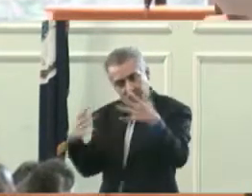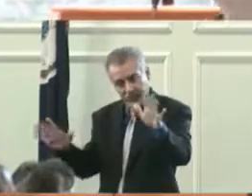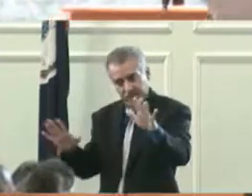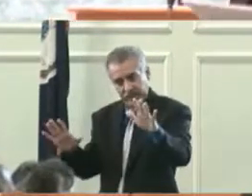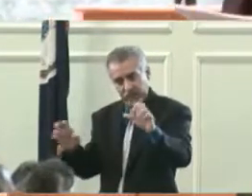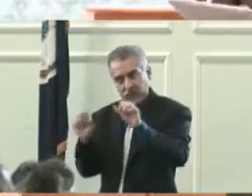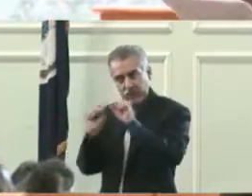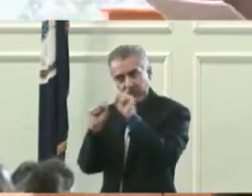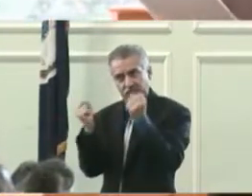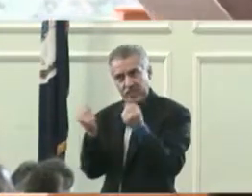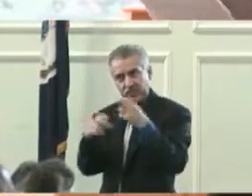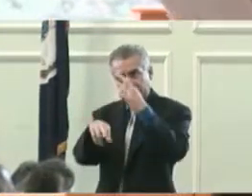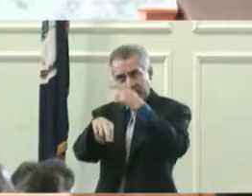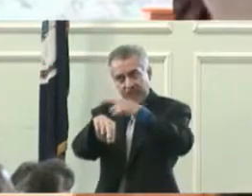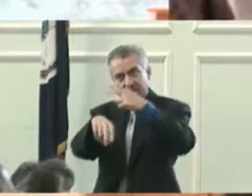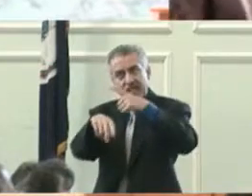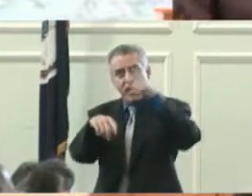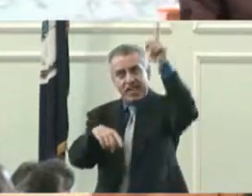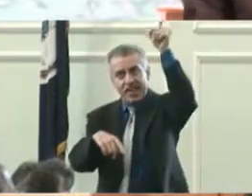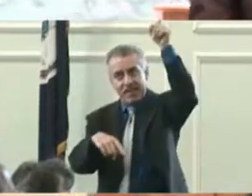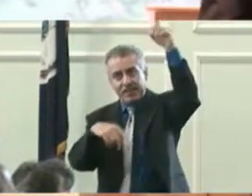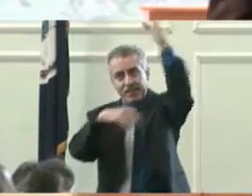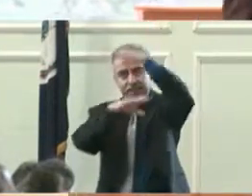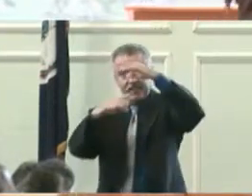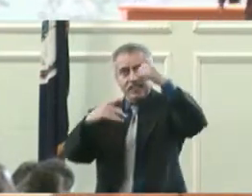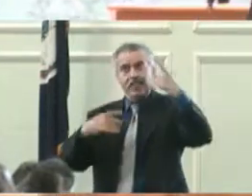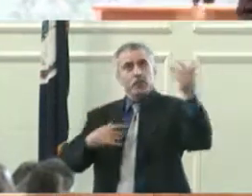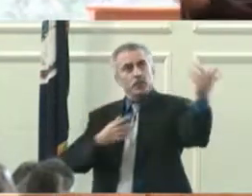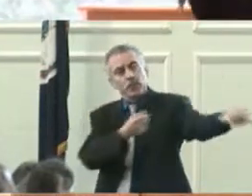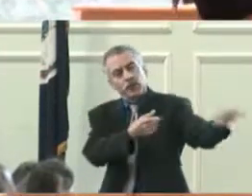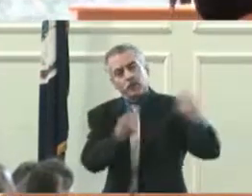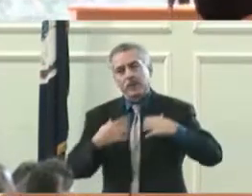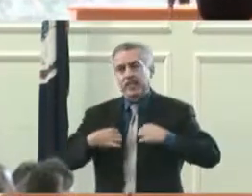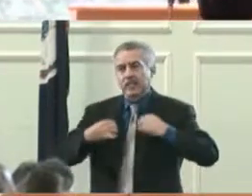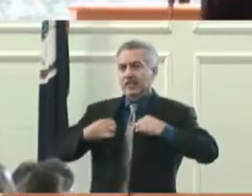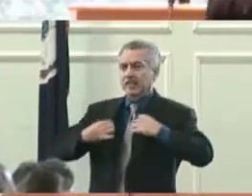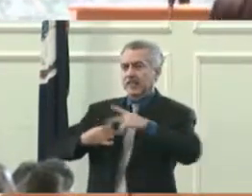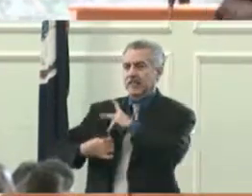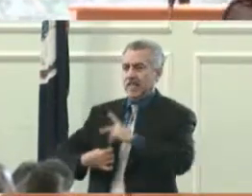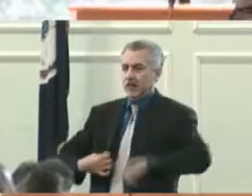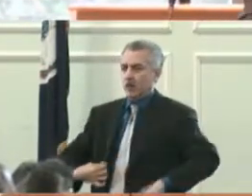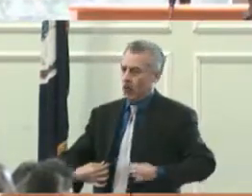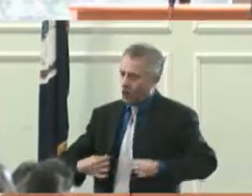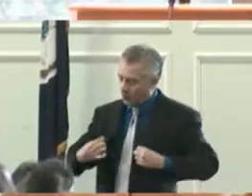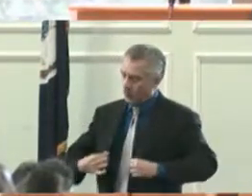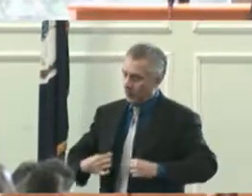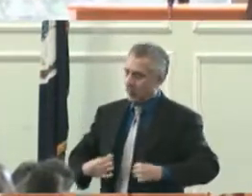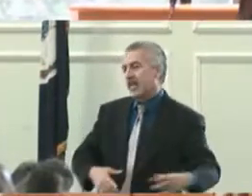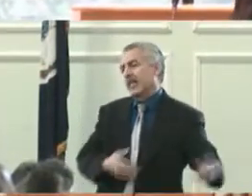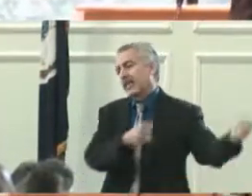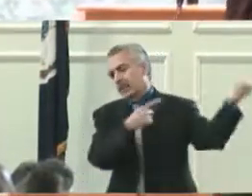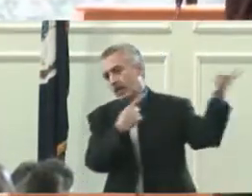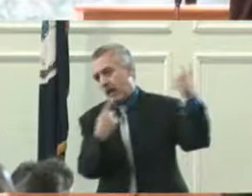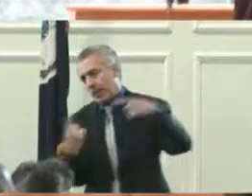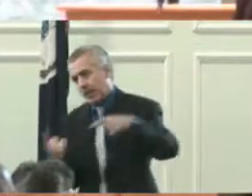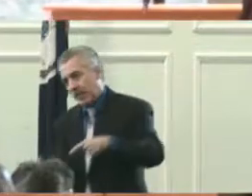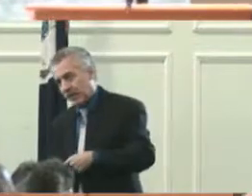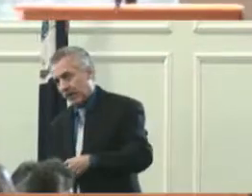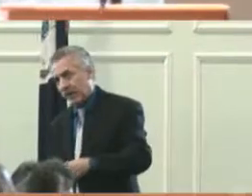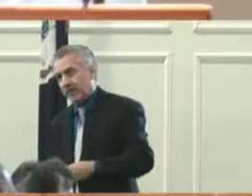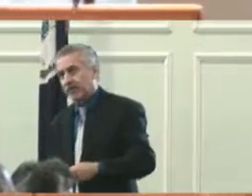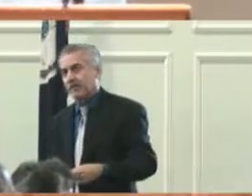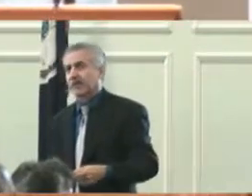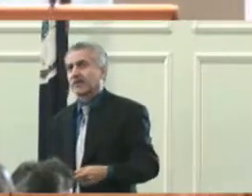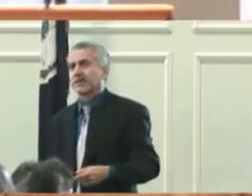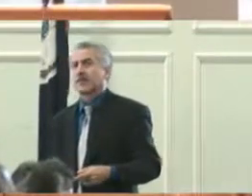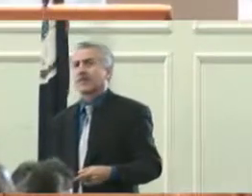sanctuary, he is going to put on his kingly robe, and he's going to make his way down to this planet. Amen? The Bible says in